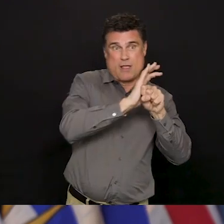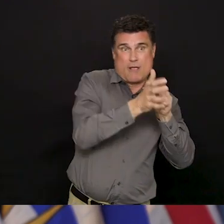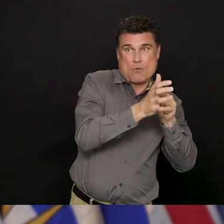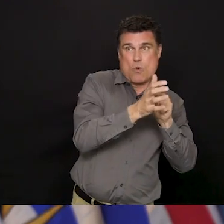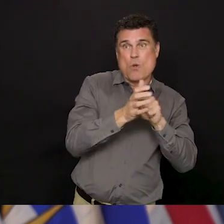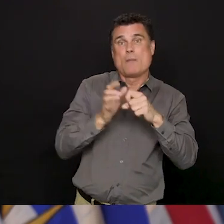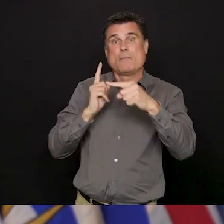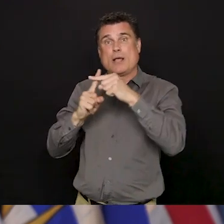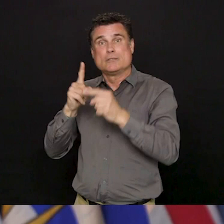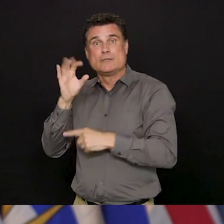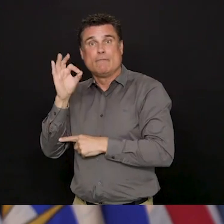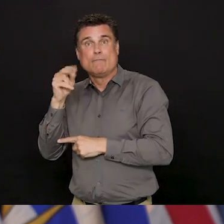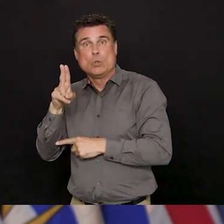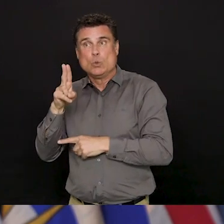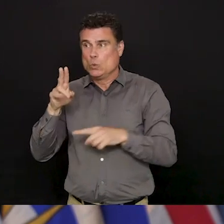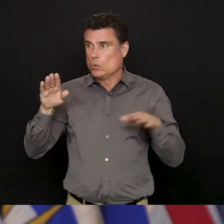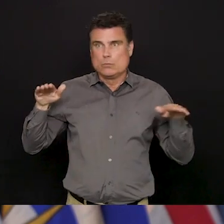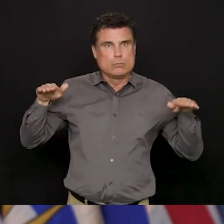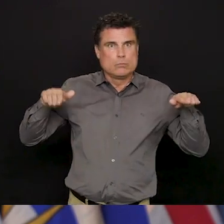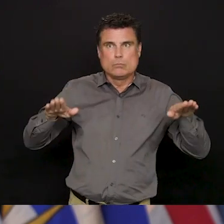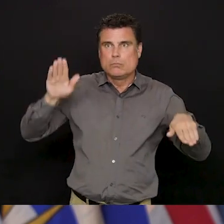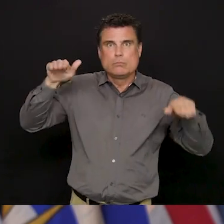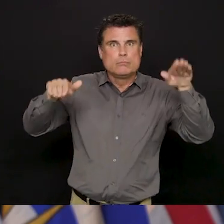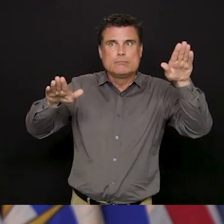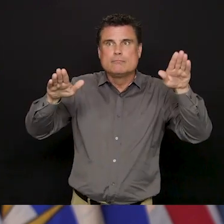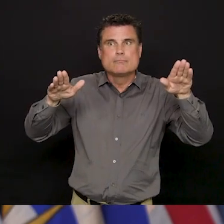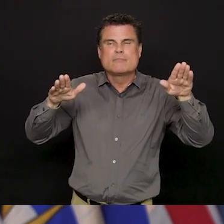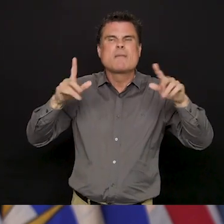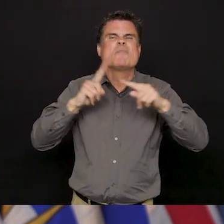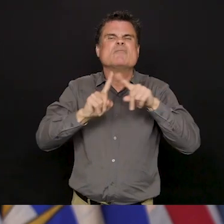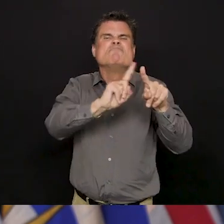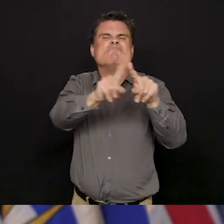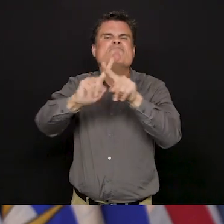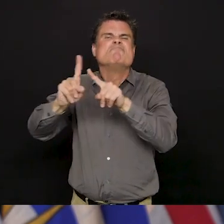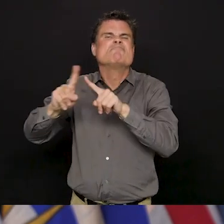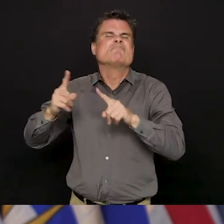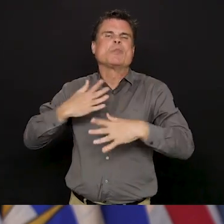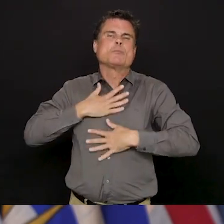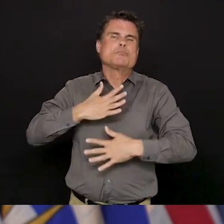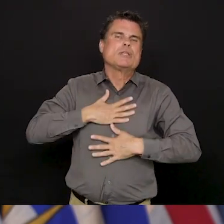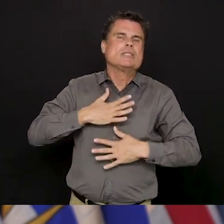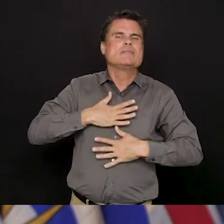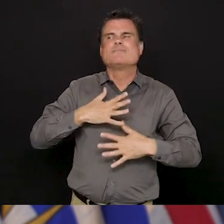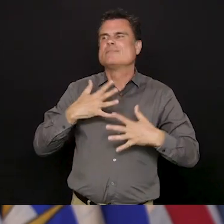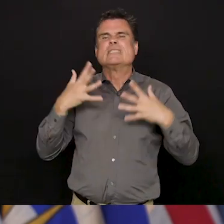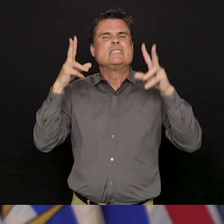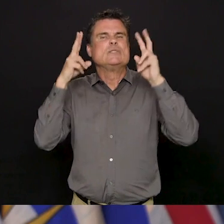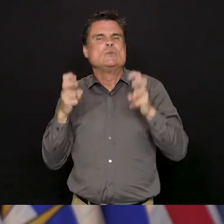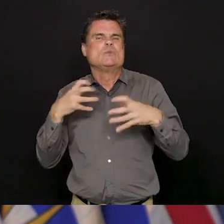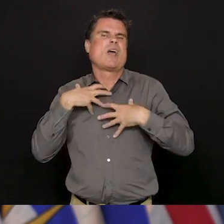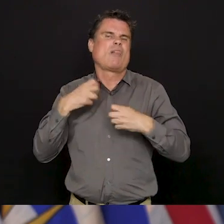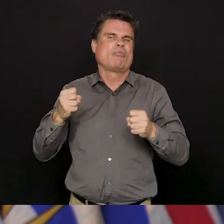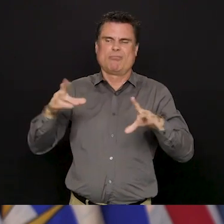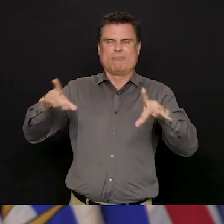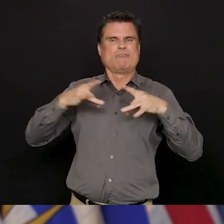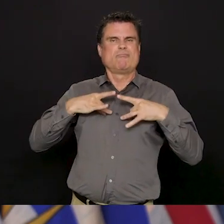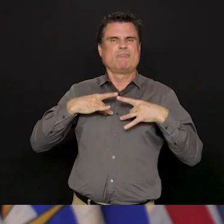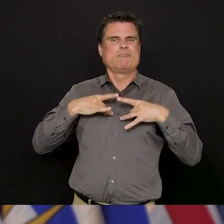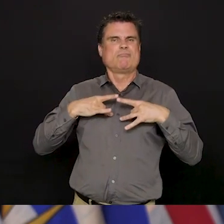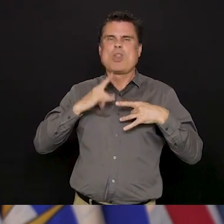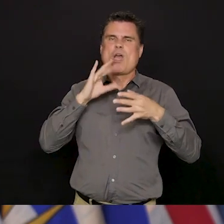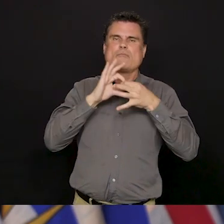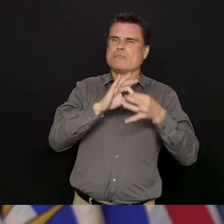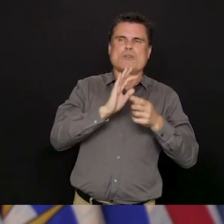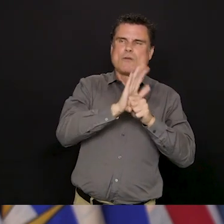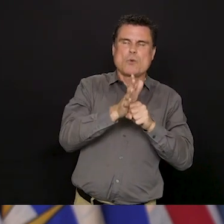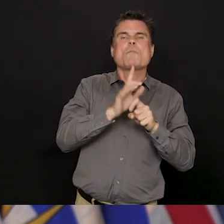is influenza, which one is RSV, which one is parainfluenza, which one's COVID-19. And we know with COVID-19, it can be